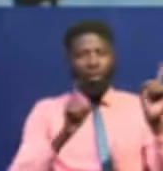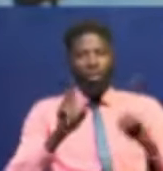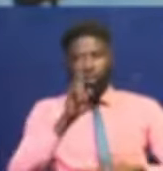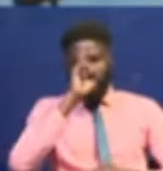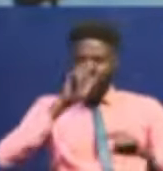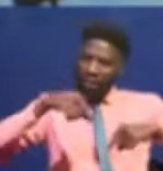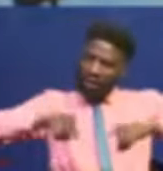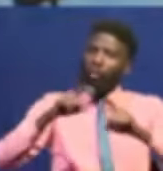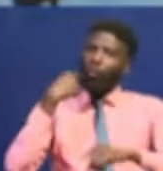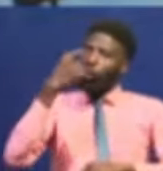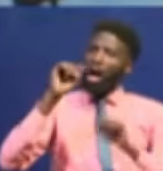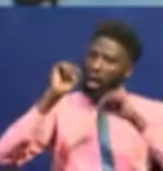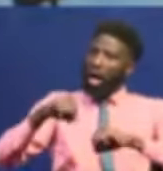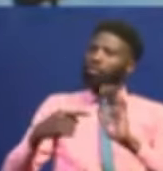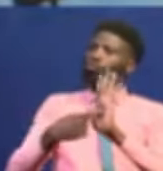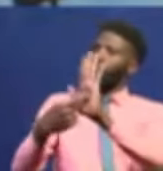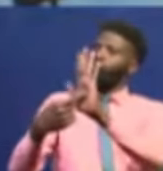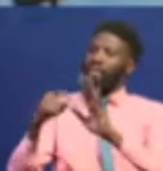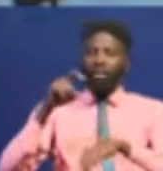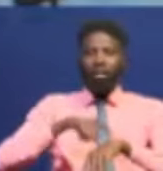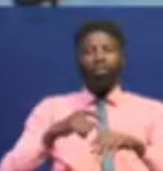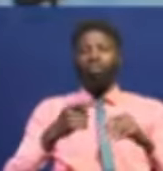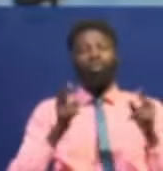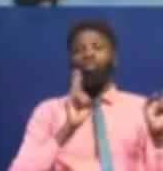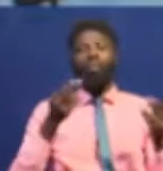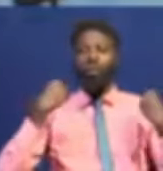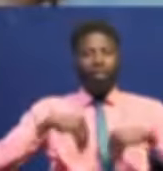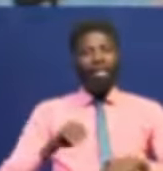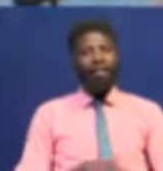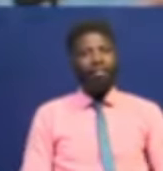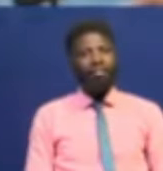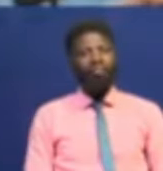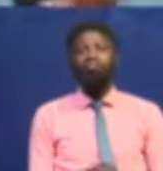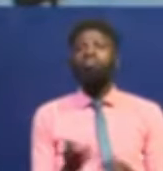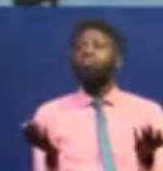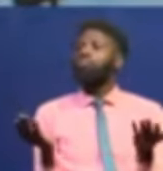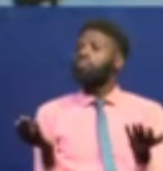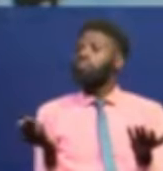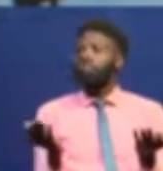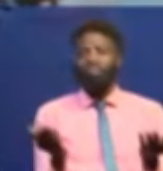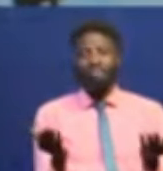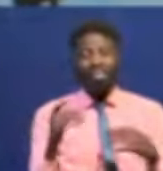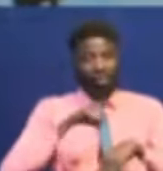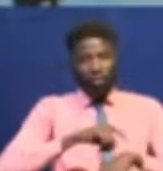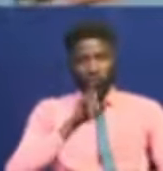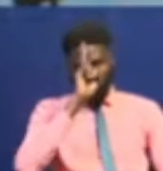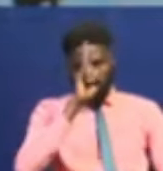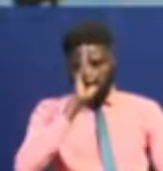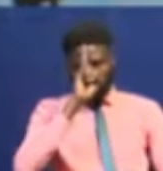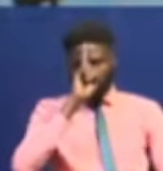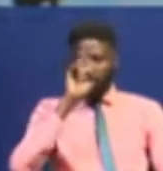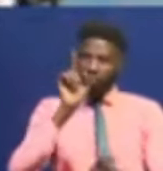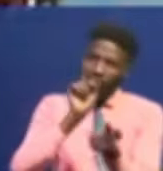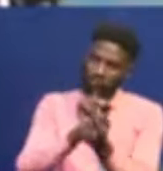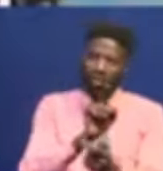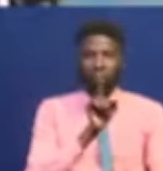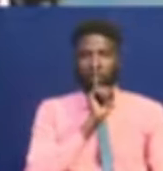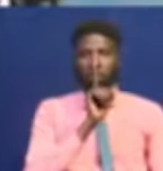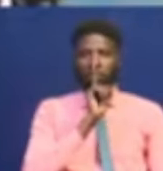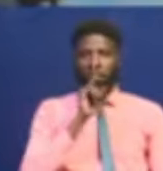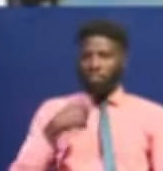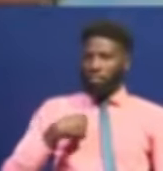identify themselves even when they are in civilian. So, and when a police officer comes to you and says,